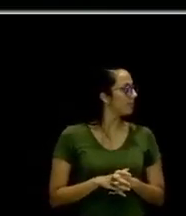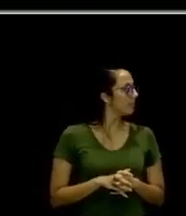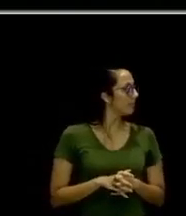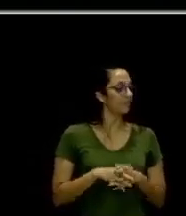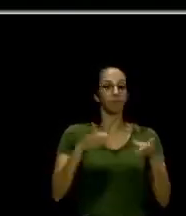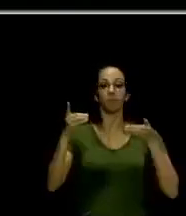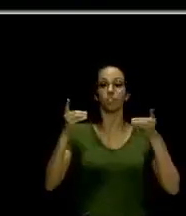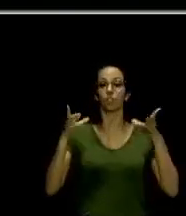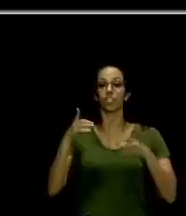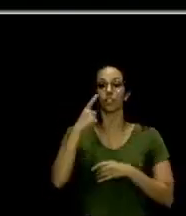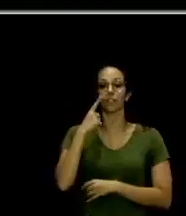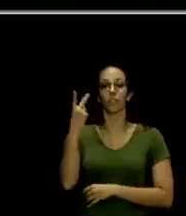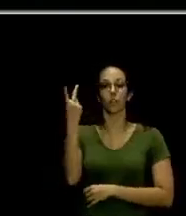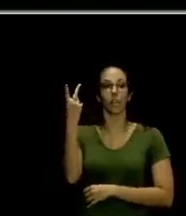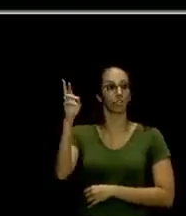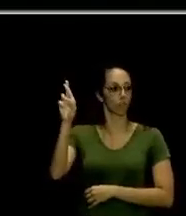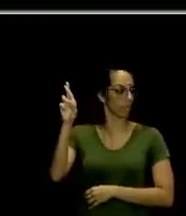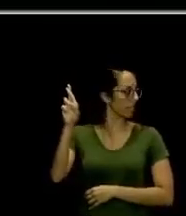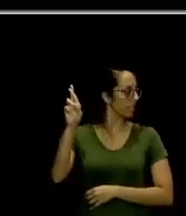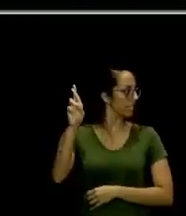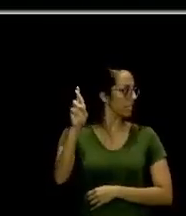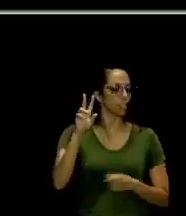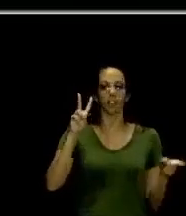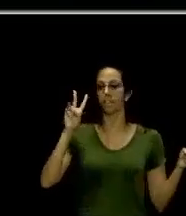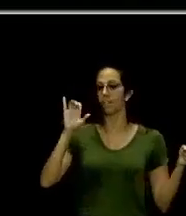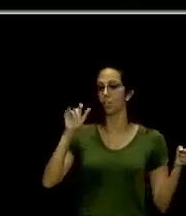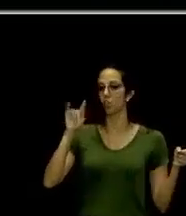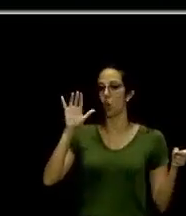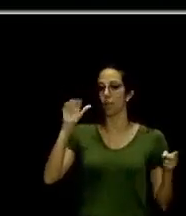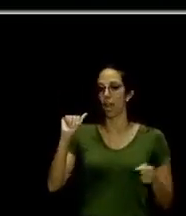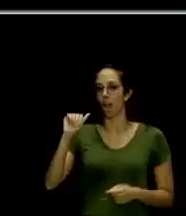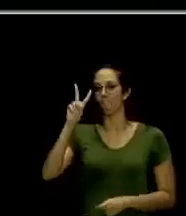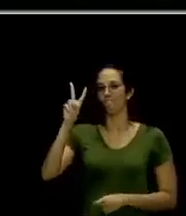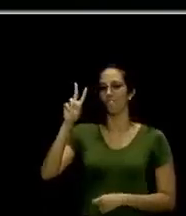The Director of Vocational Rehabilitation, Victoria Gatanis.